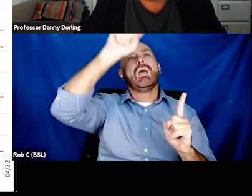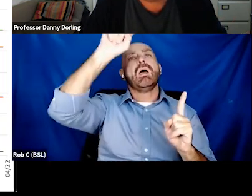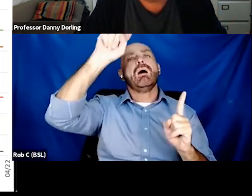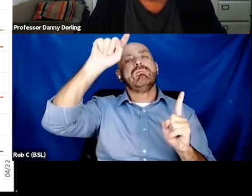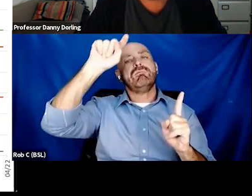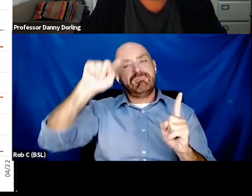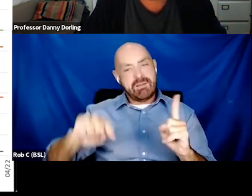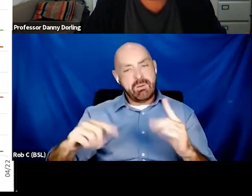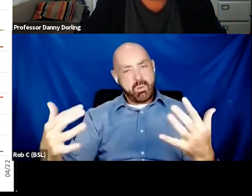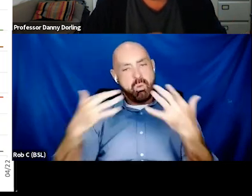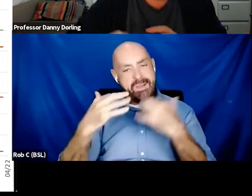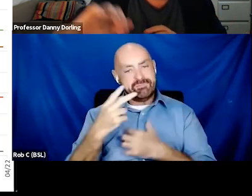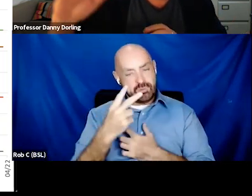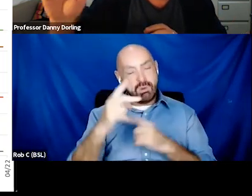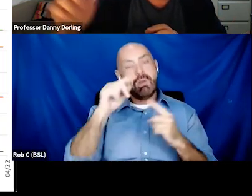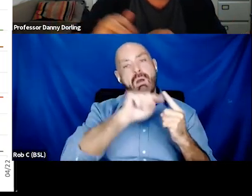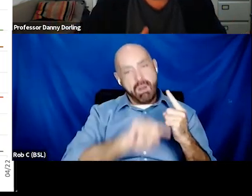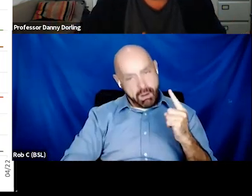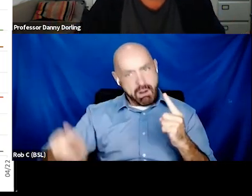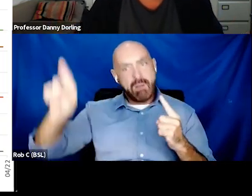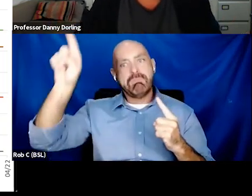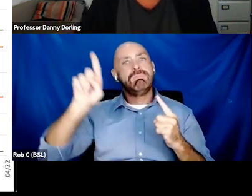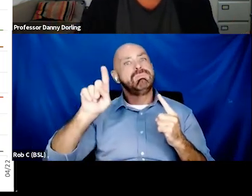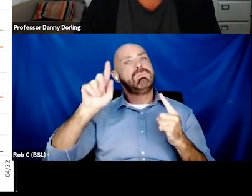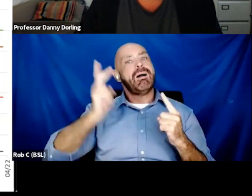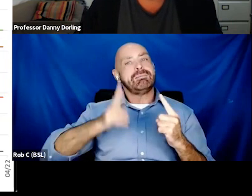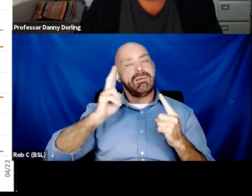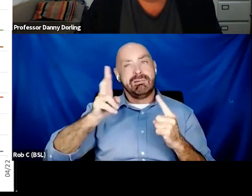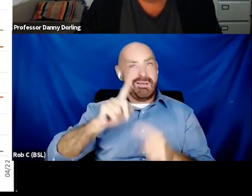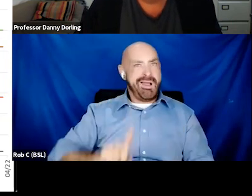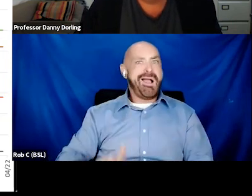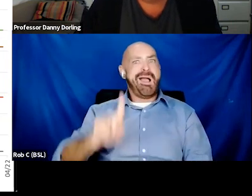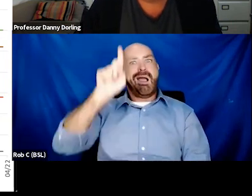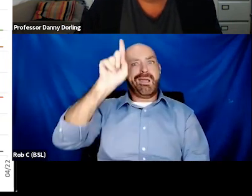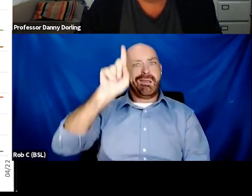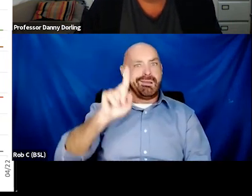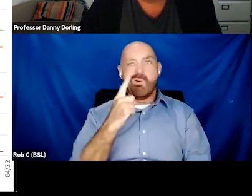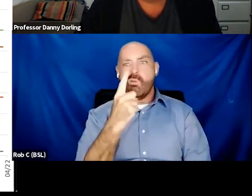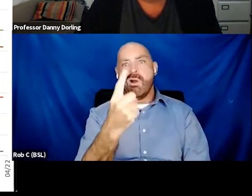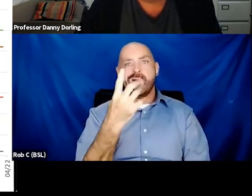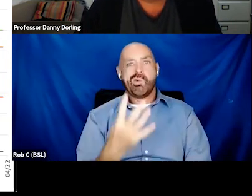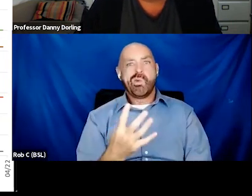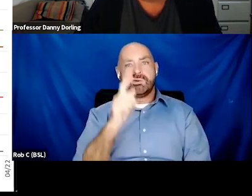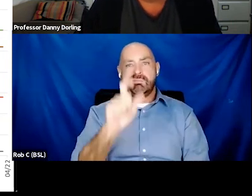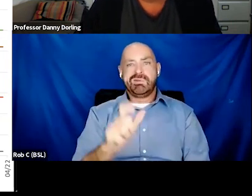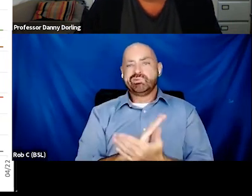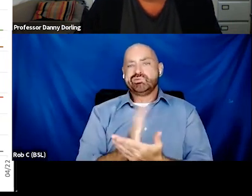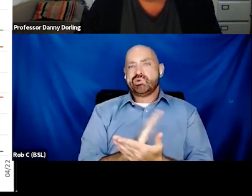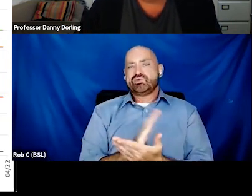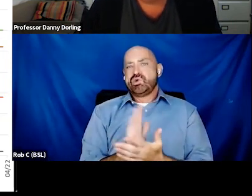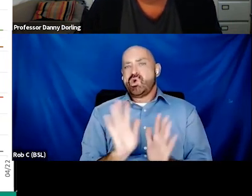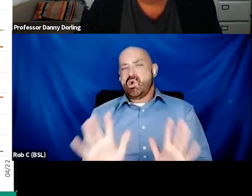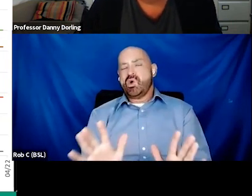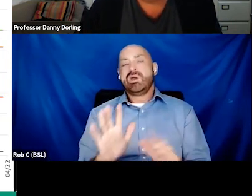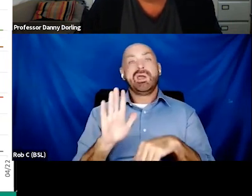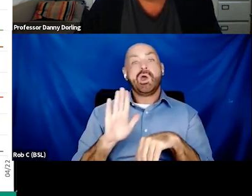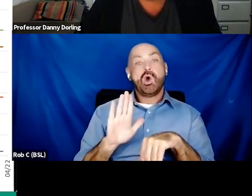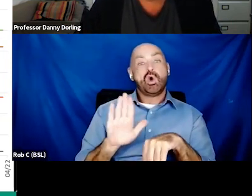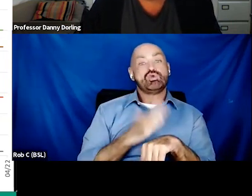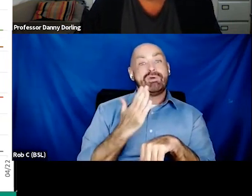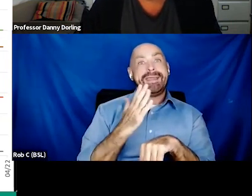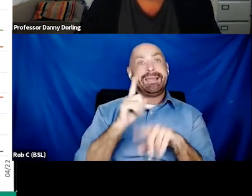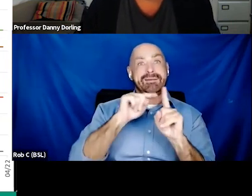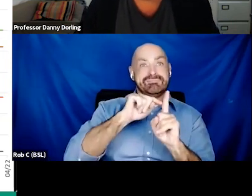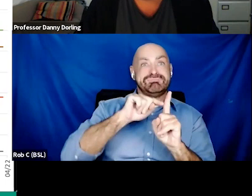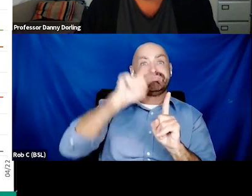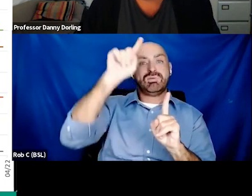but then it rose again to very high levels. A quarter of people not sure. And then the green line, and it's up to almost a